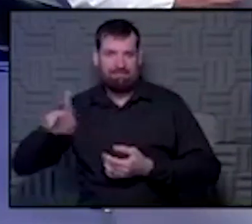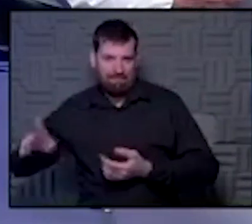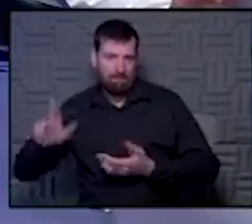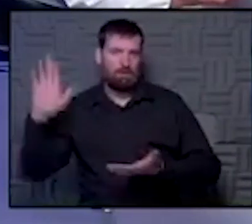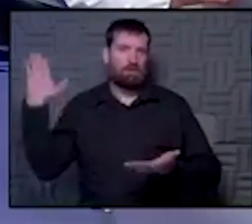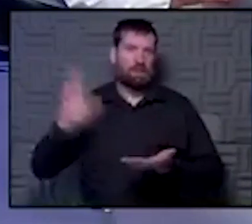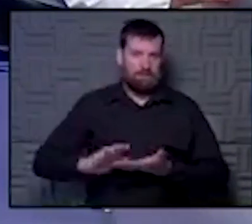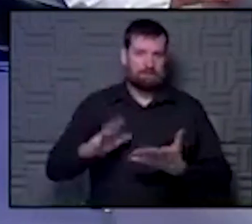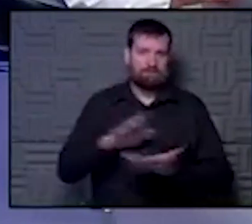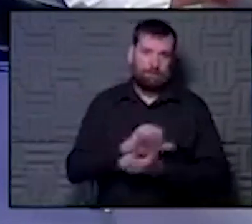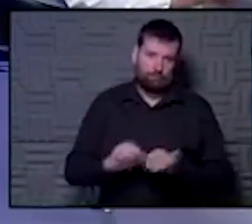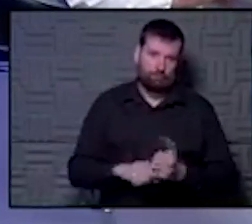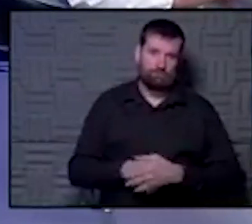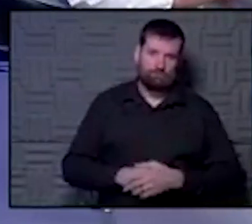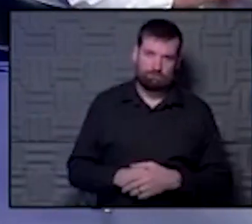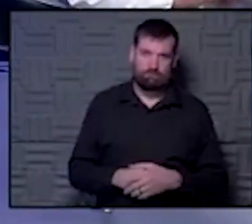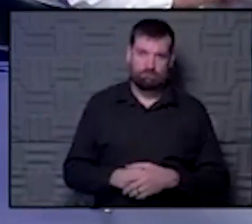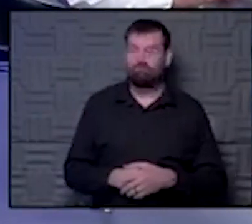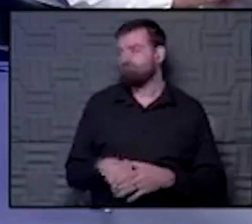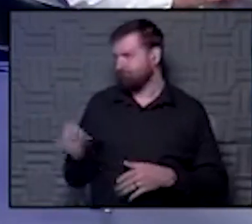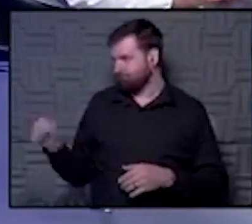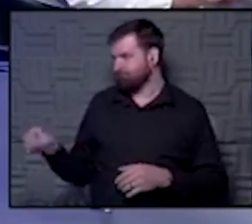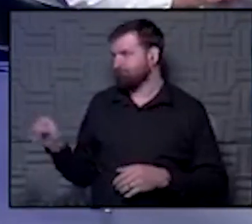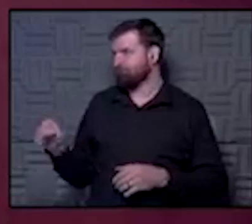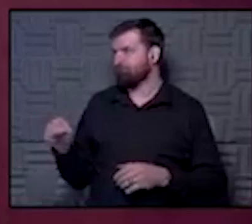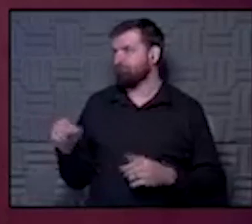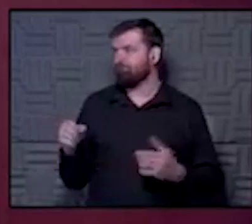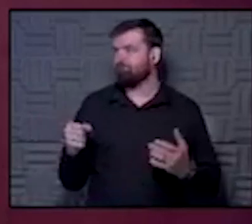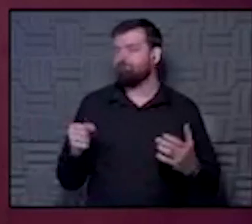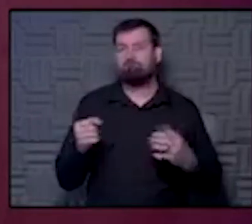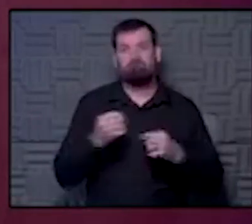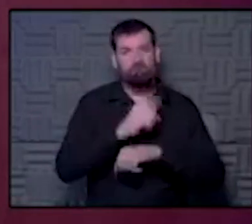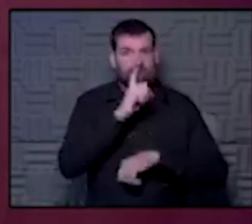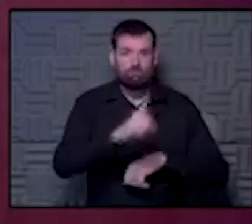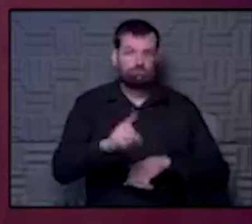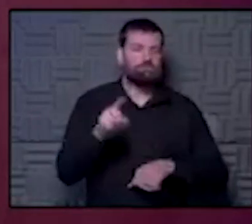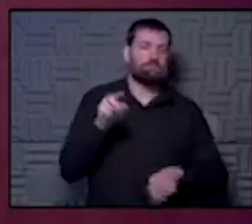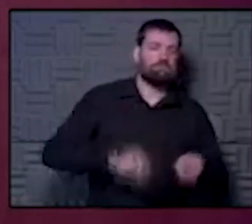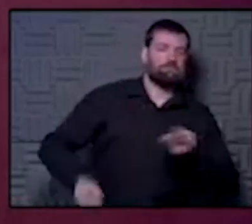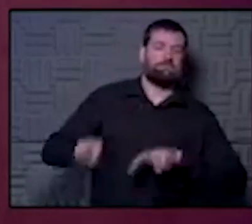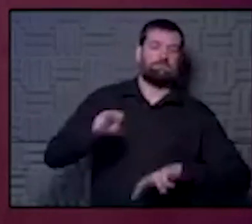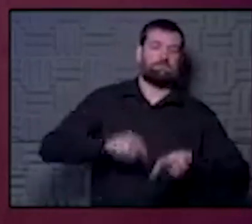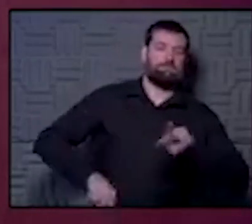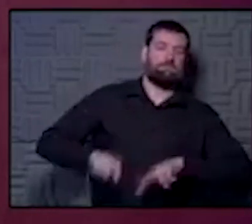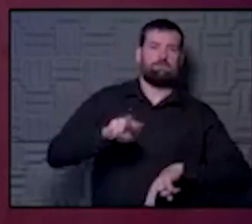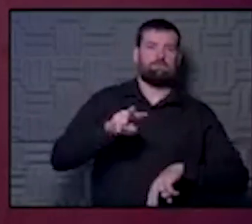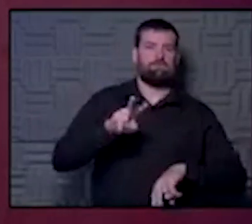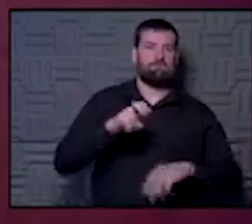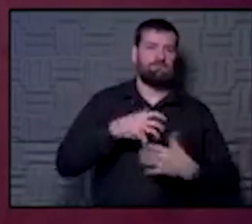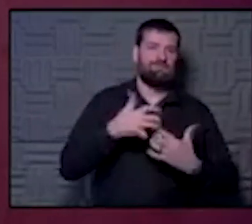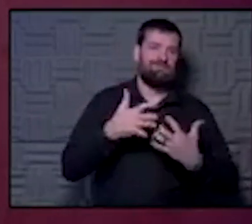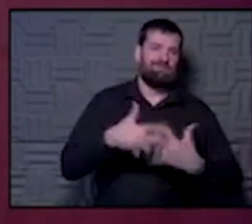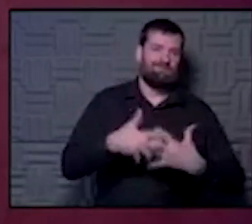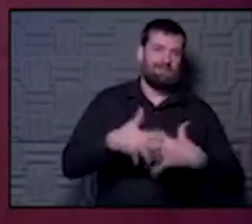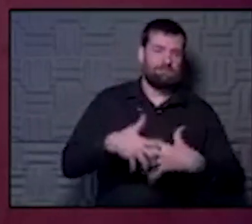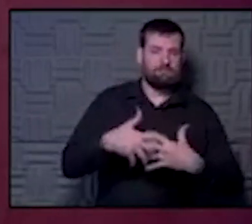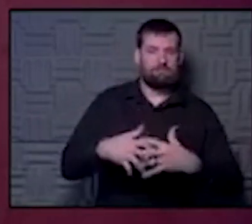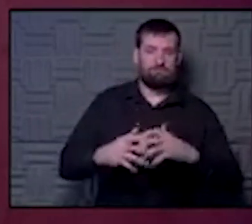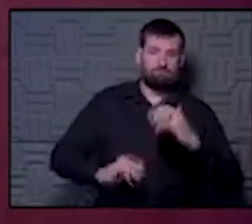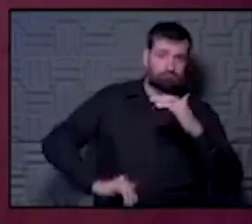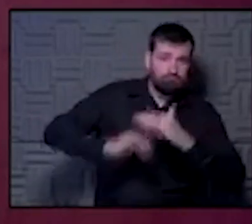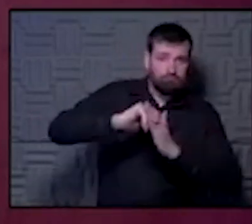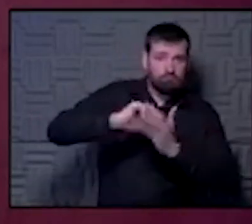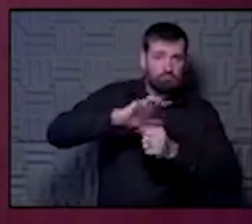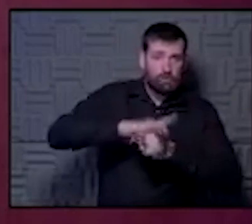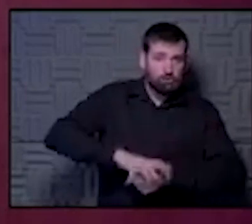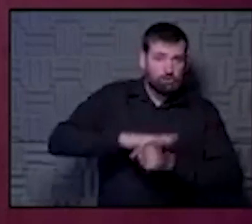less damage. Yeah, absolutely. Yeah. And then just making sure we're always monitoring the ventilator, making sure their peak pressures,